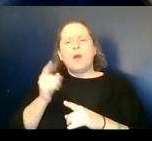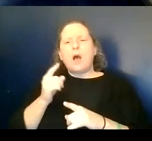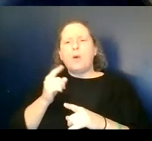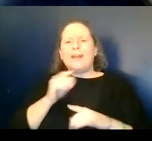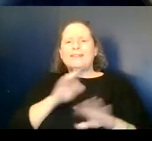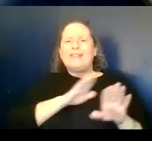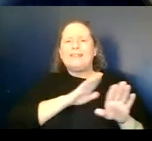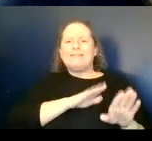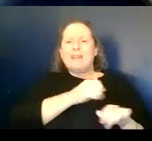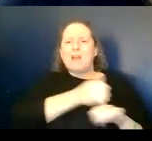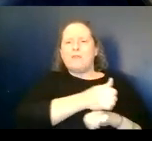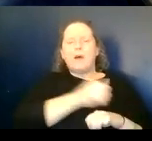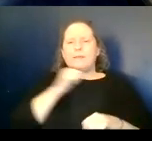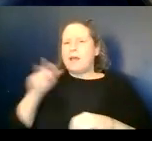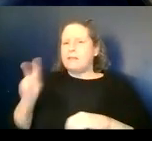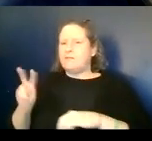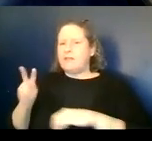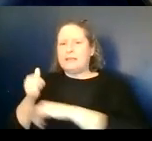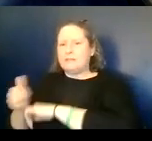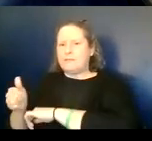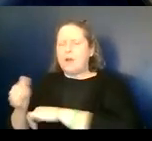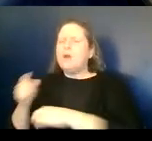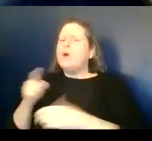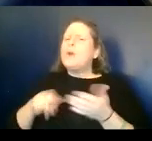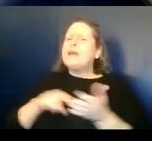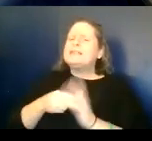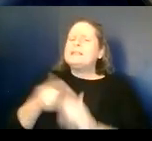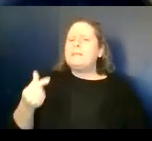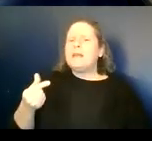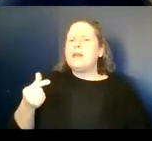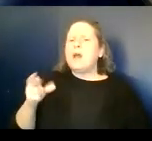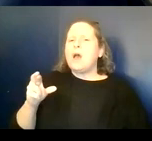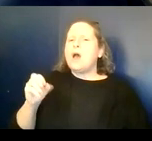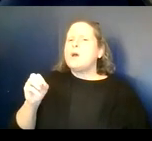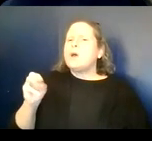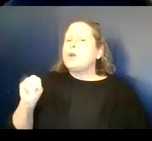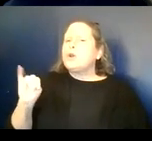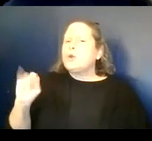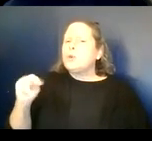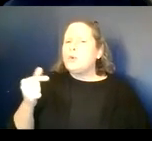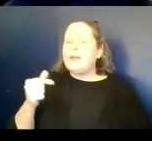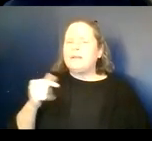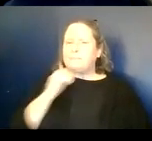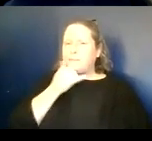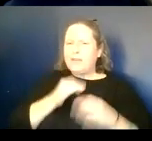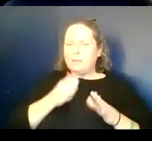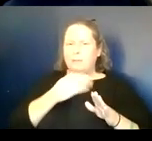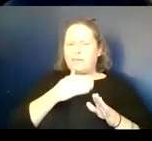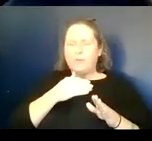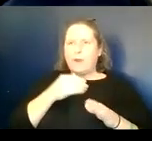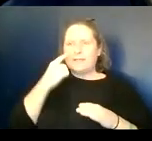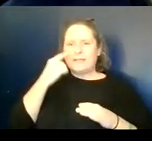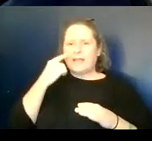fault. So we have a question of what is grooming? Ooh, What is grooming? TJ, do you want to take this one?